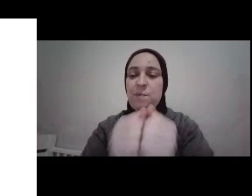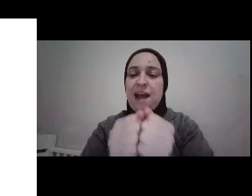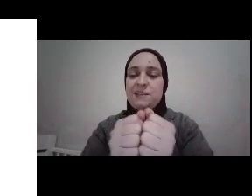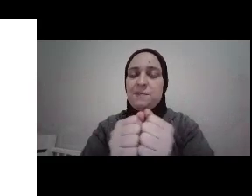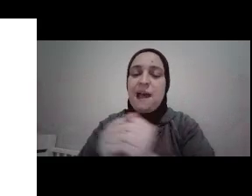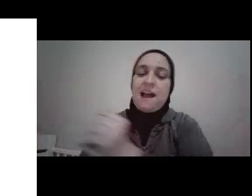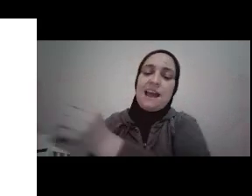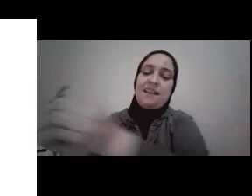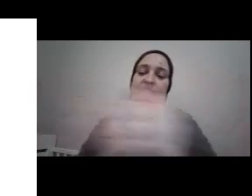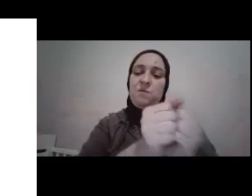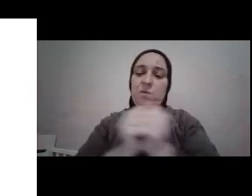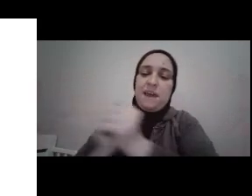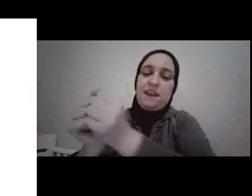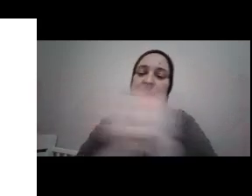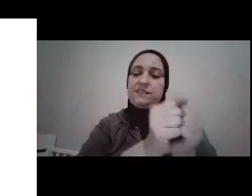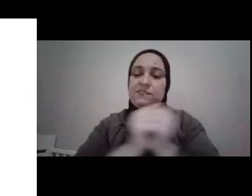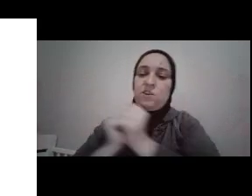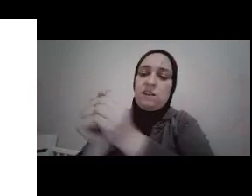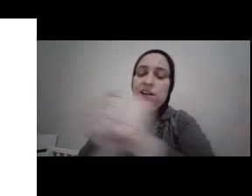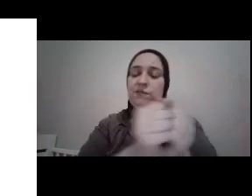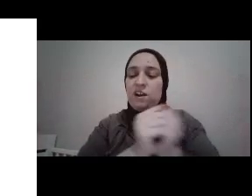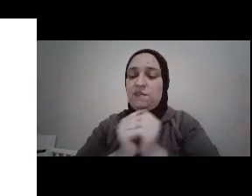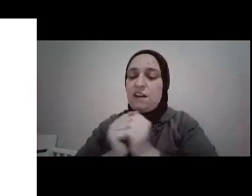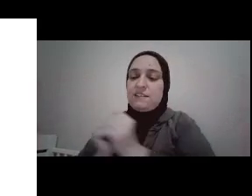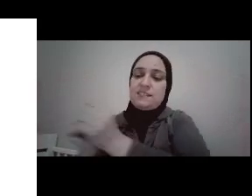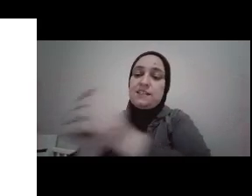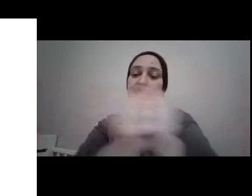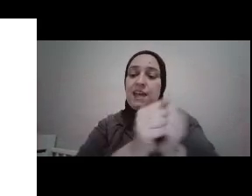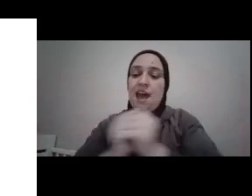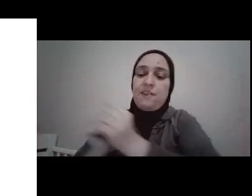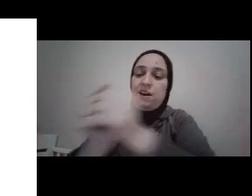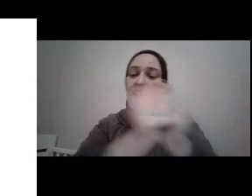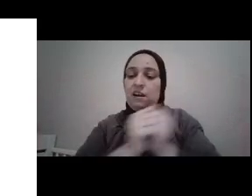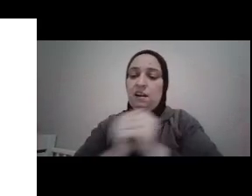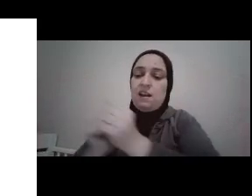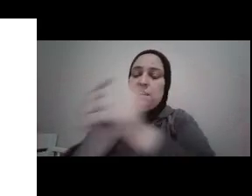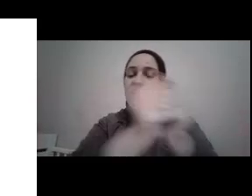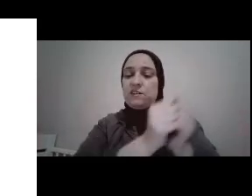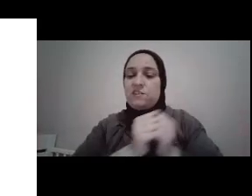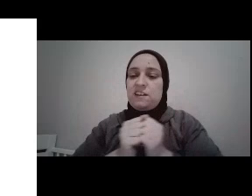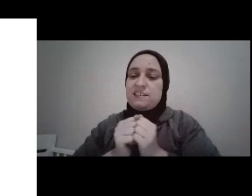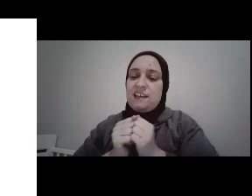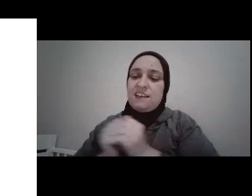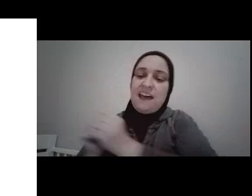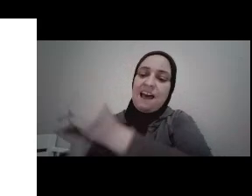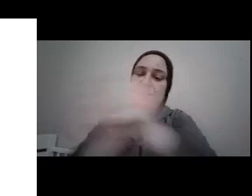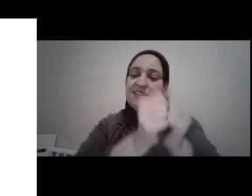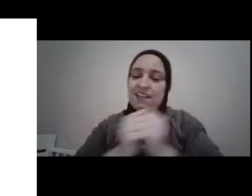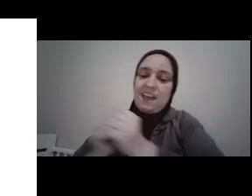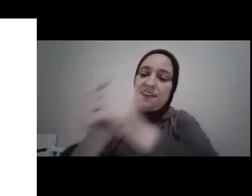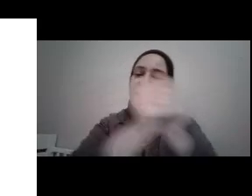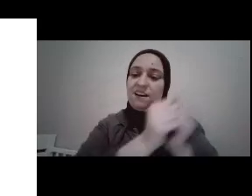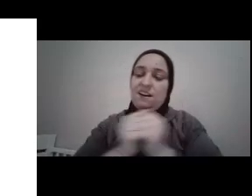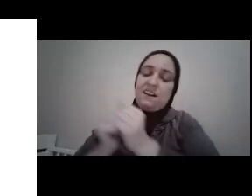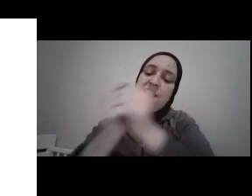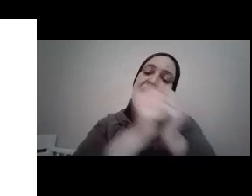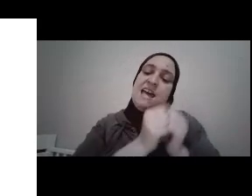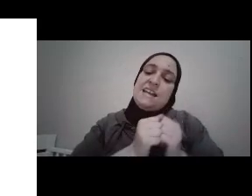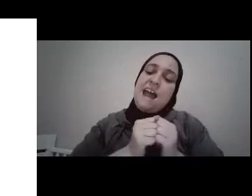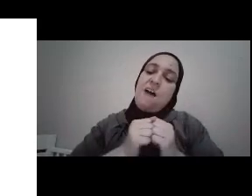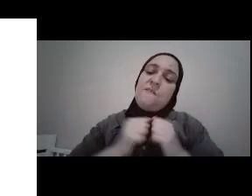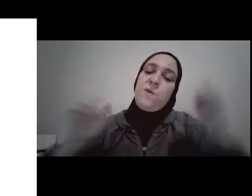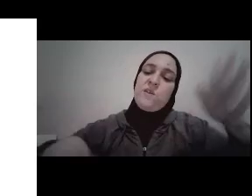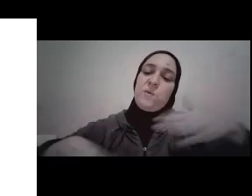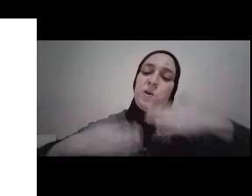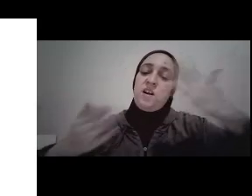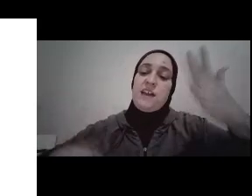go back to back, and then we'll make a circle in front of us together. Looks just like that together.